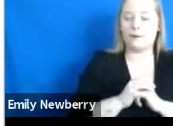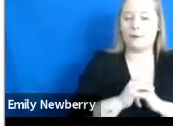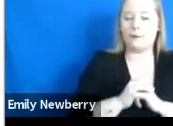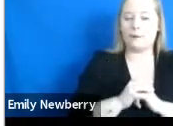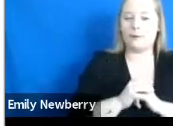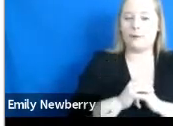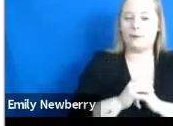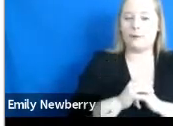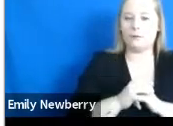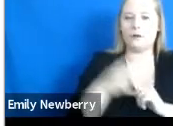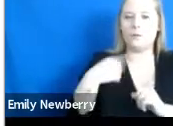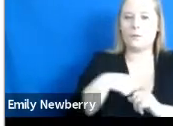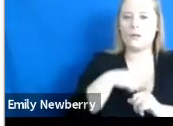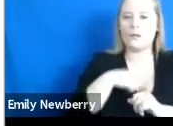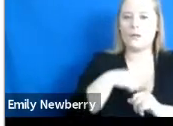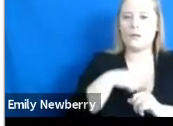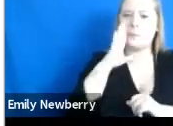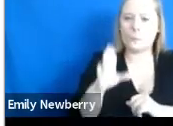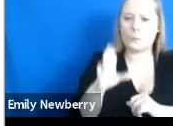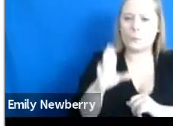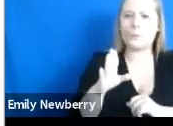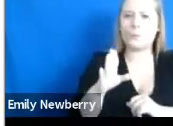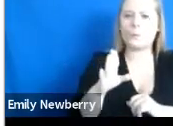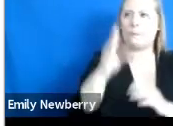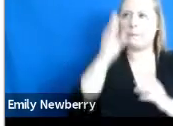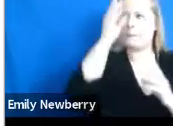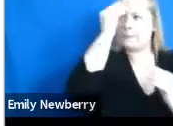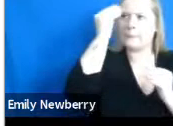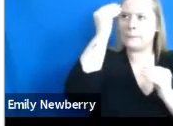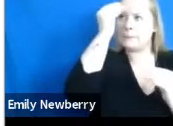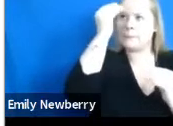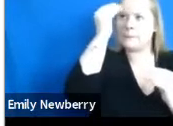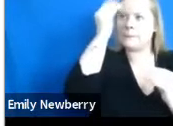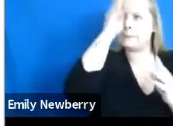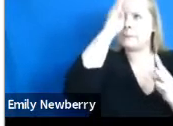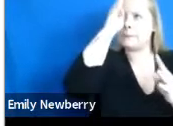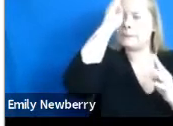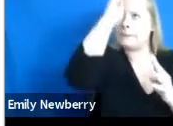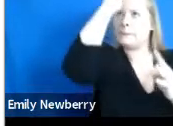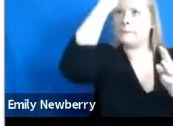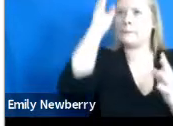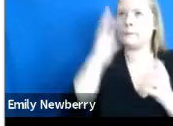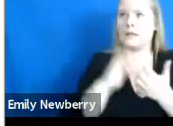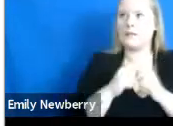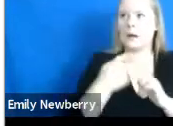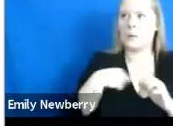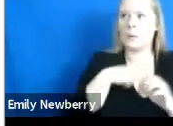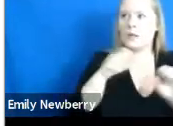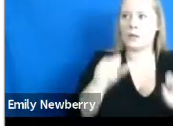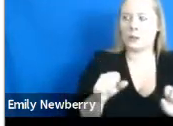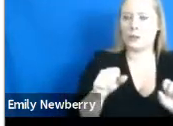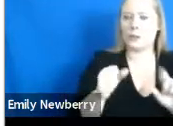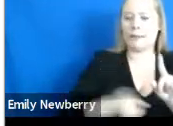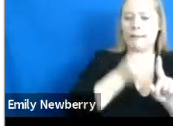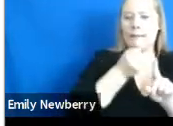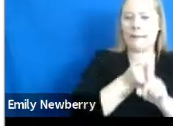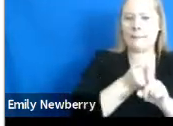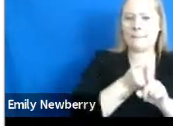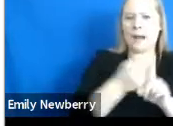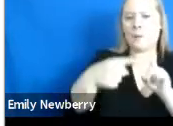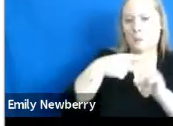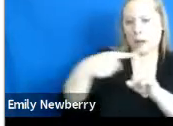so we were thinking up ideas and brainstorming ideas of how we could make an impact.